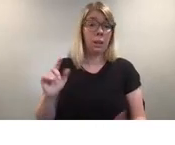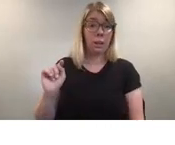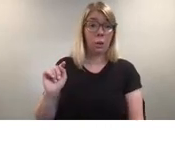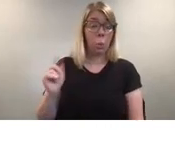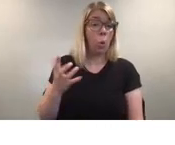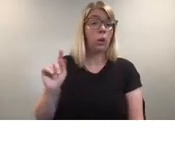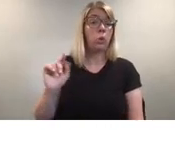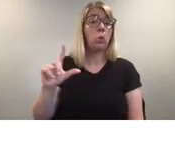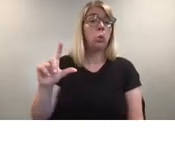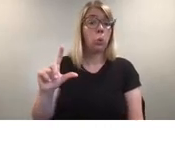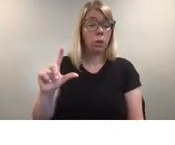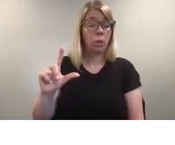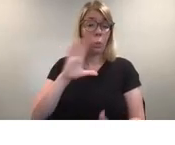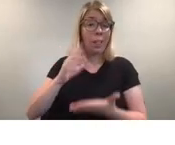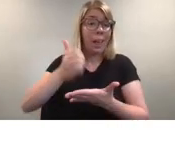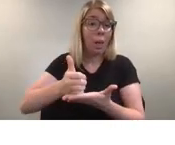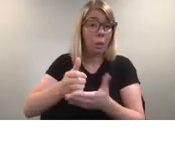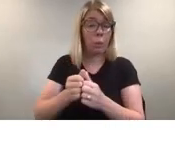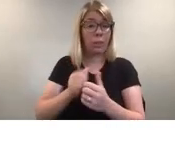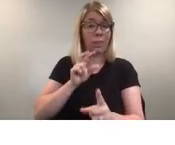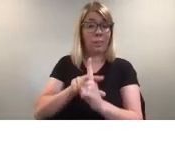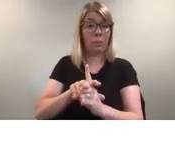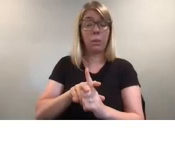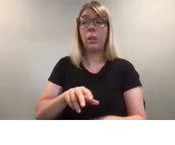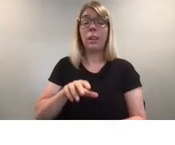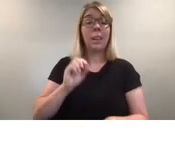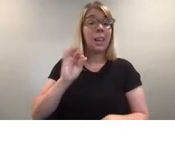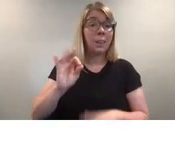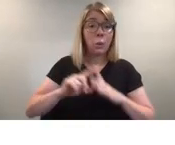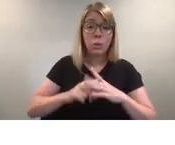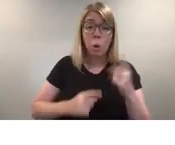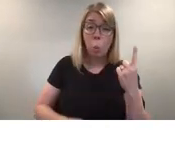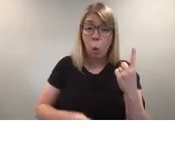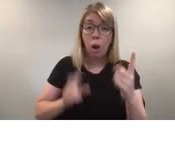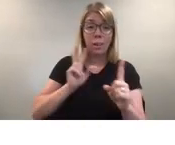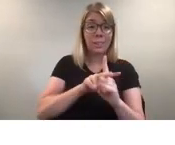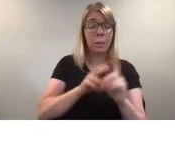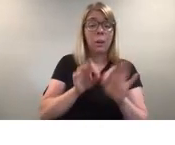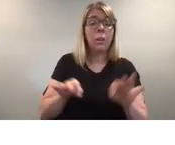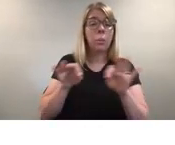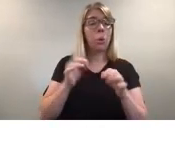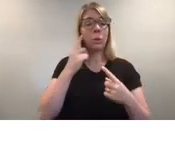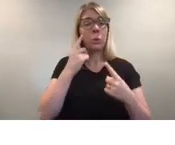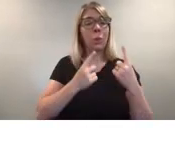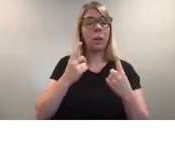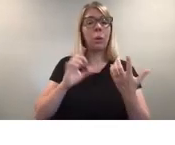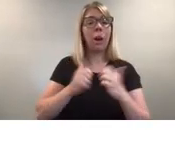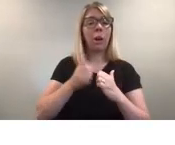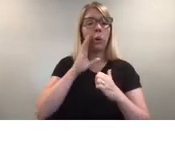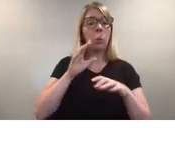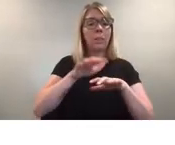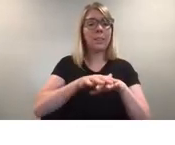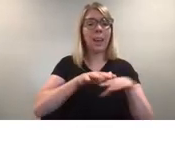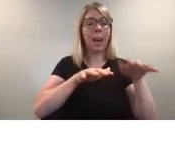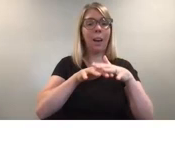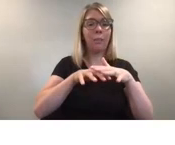assignment. And even when starting with just a single assignment, it's still so important to think about how you will scaffold it for your students. This